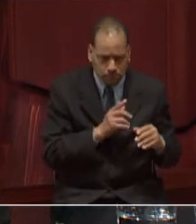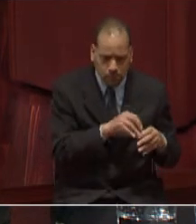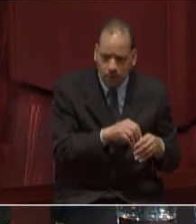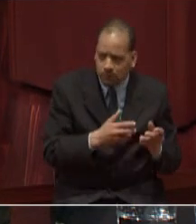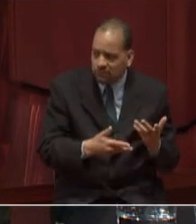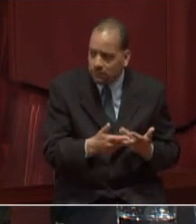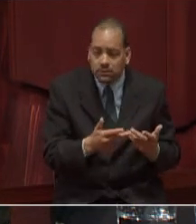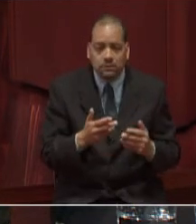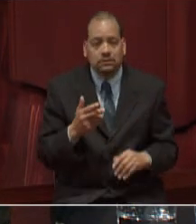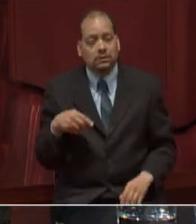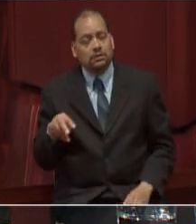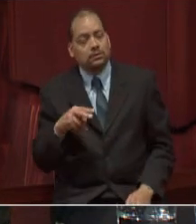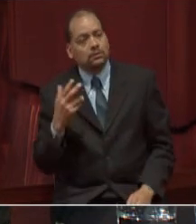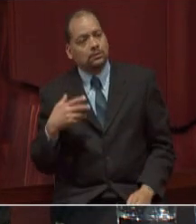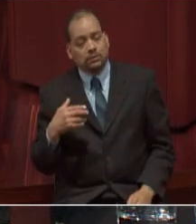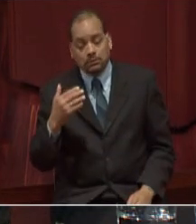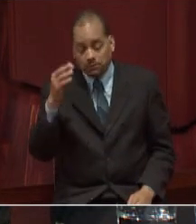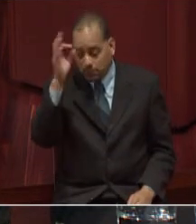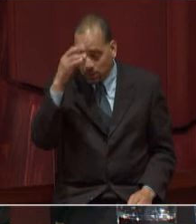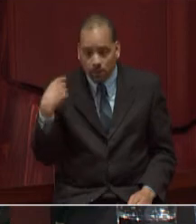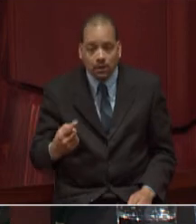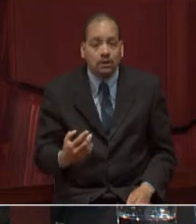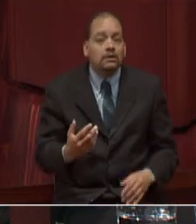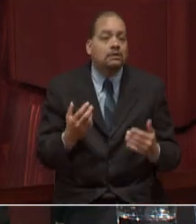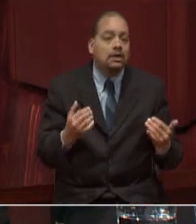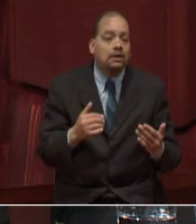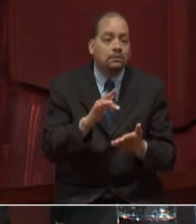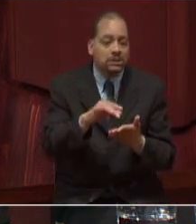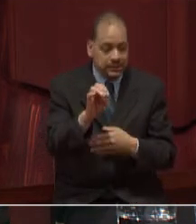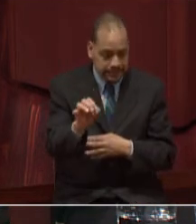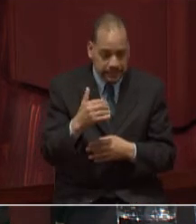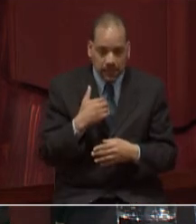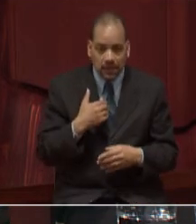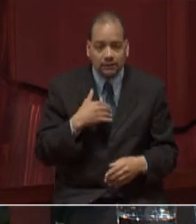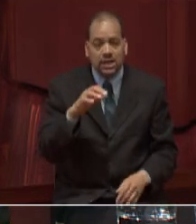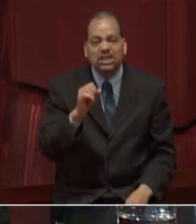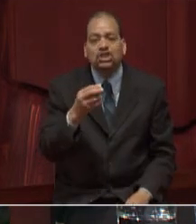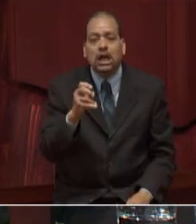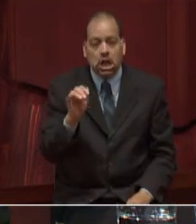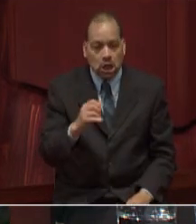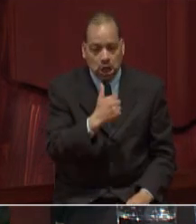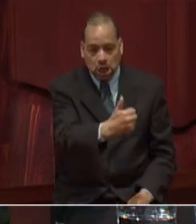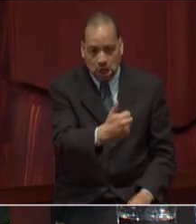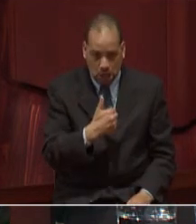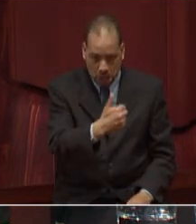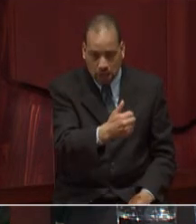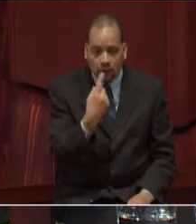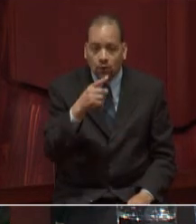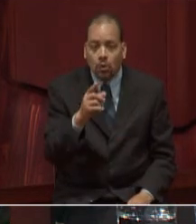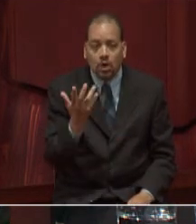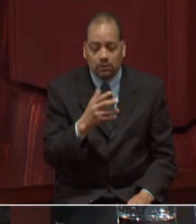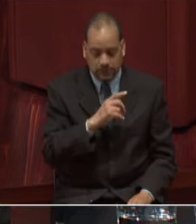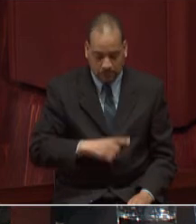East, the shuttle diplomacy, it was much more than public than he would have preferred.